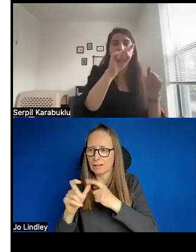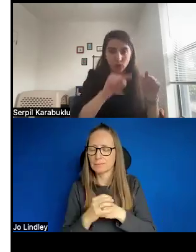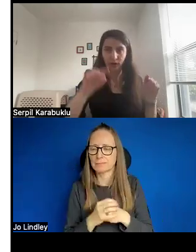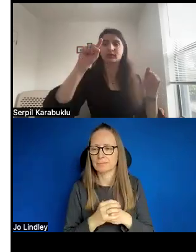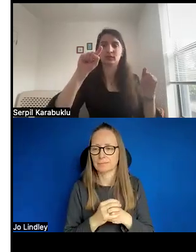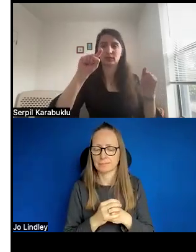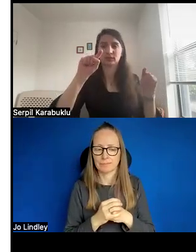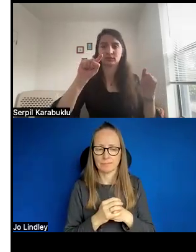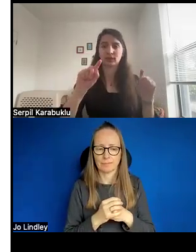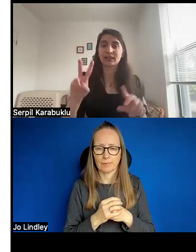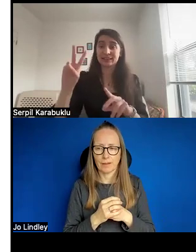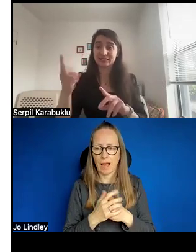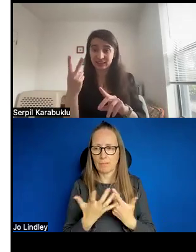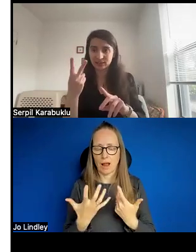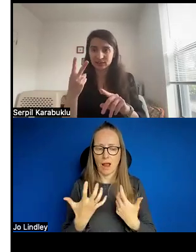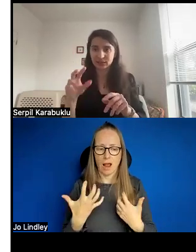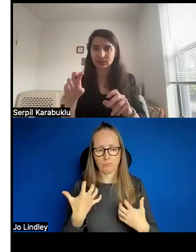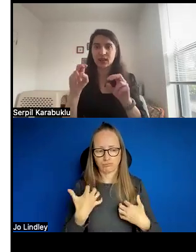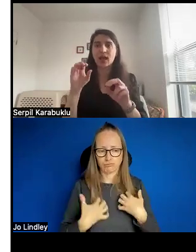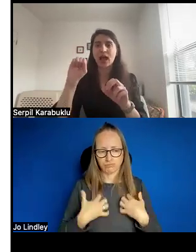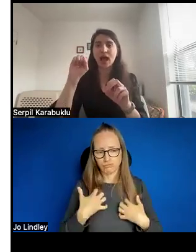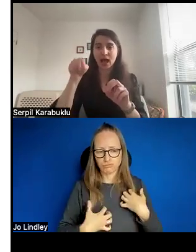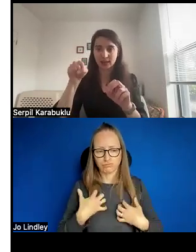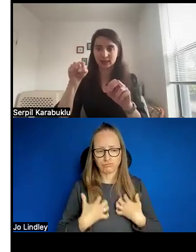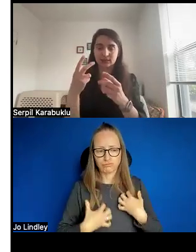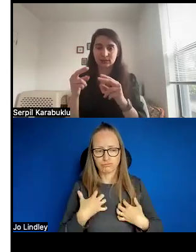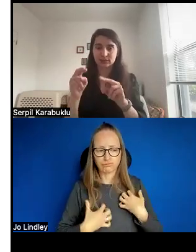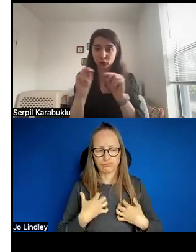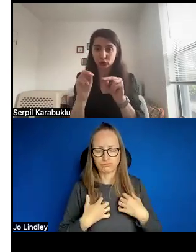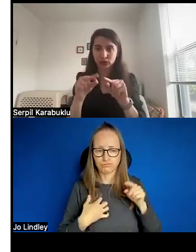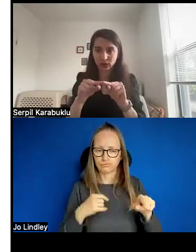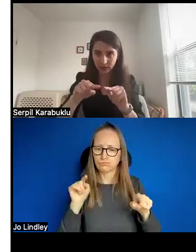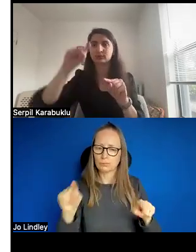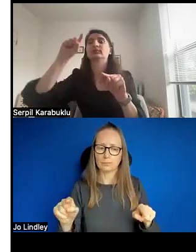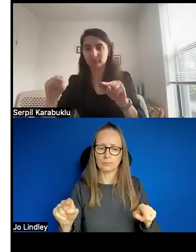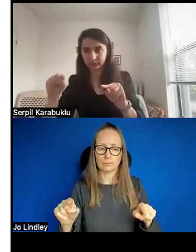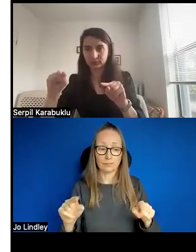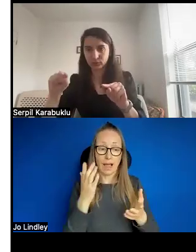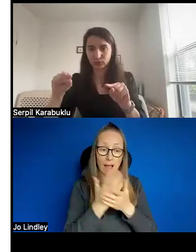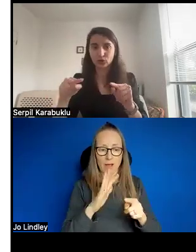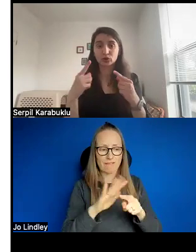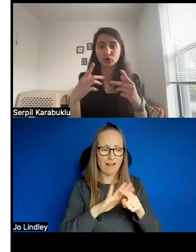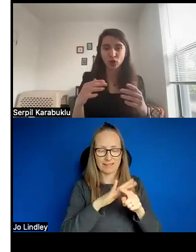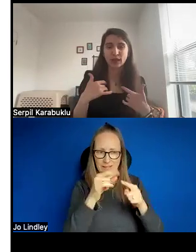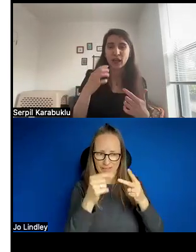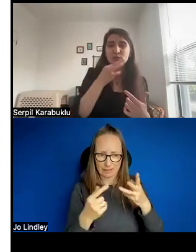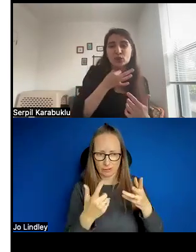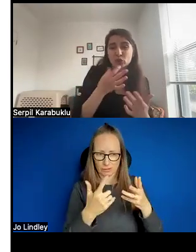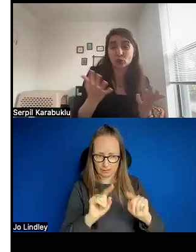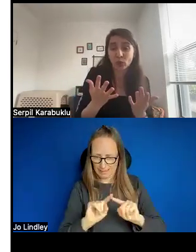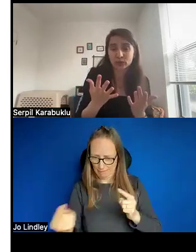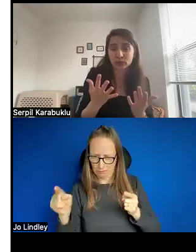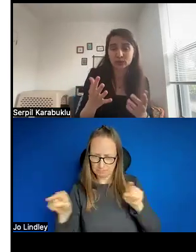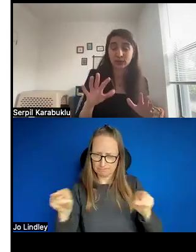I'm curious if these two differ in their phonetic features.